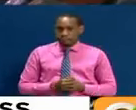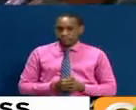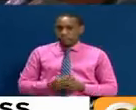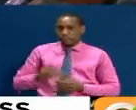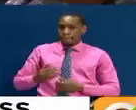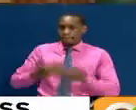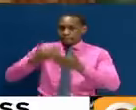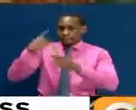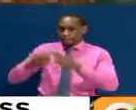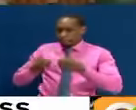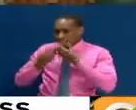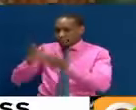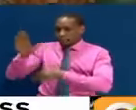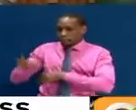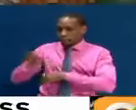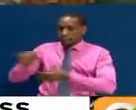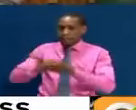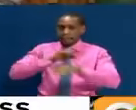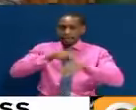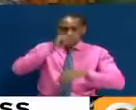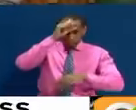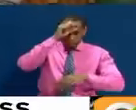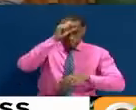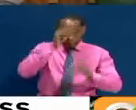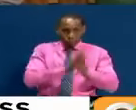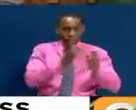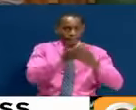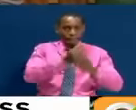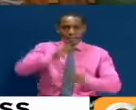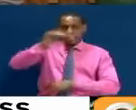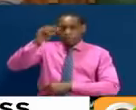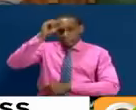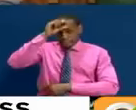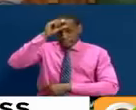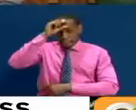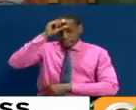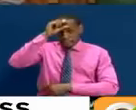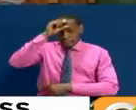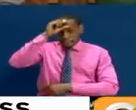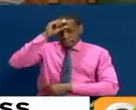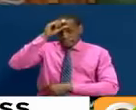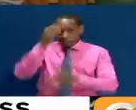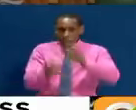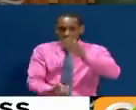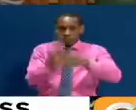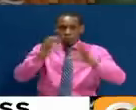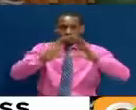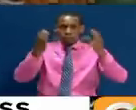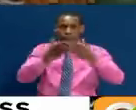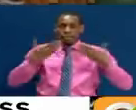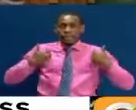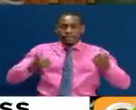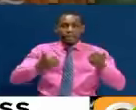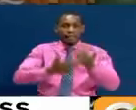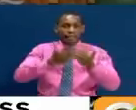Last year, I informed Parliament that the national government, in partnership with the county governments, was piloting the universal health